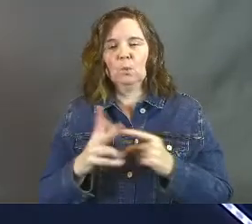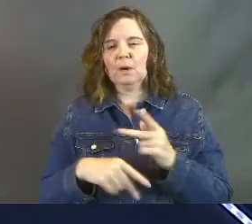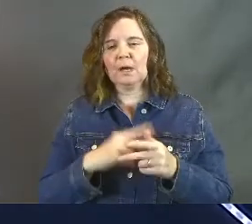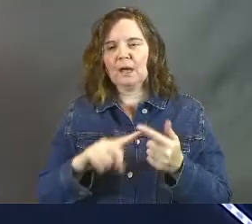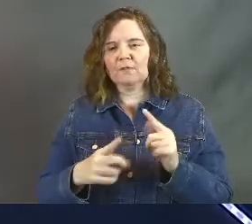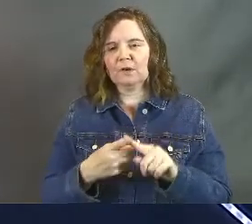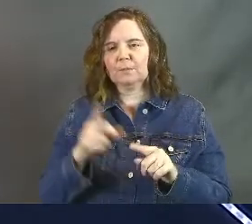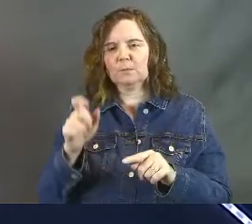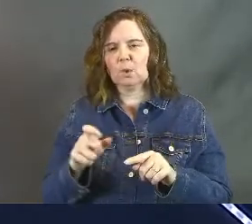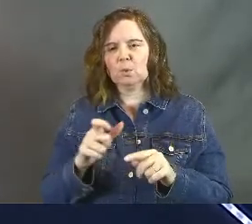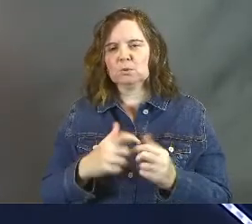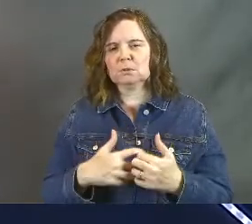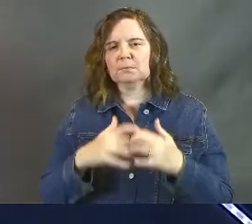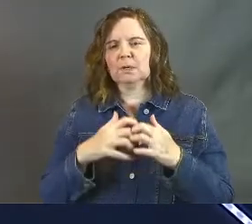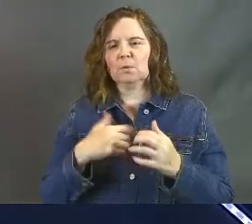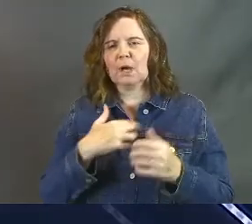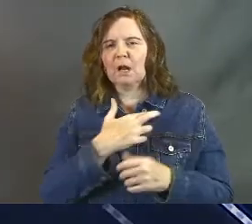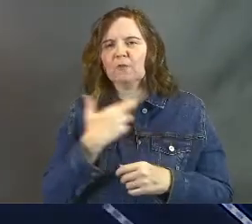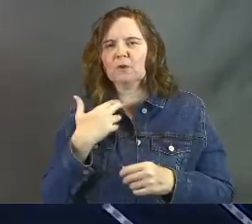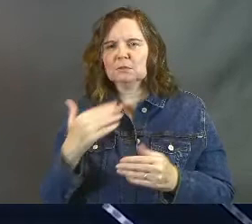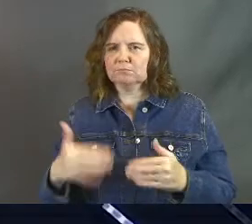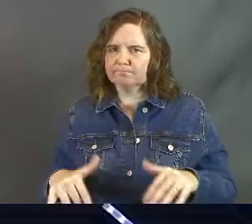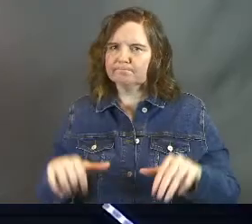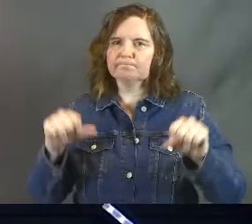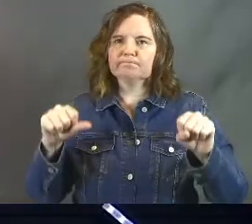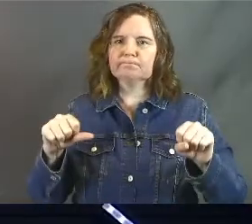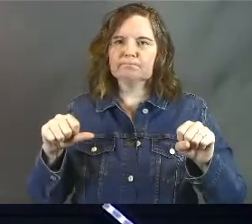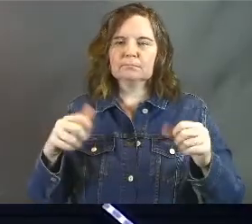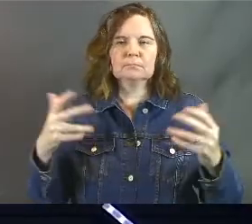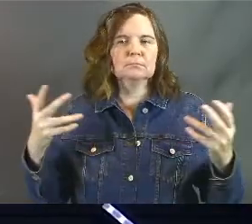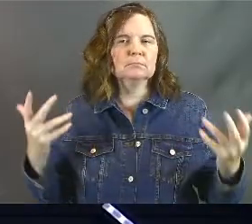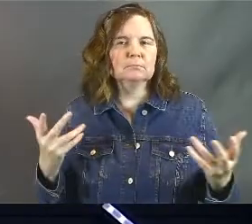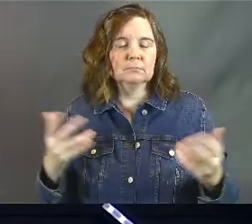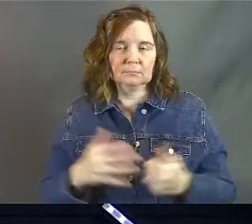kind of friendships are you supposed to build? What kind of risks are you supposed to take?